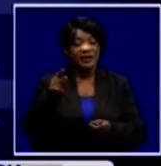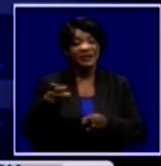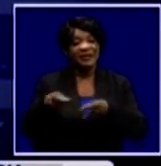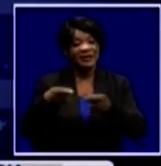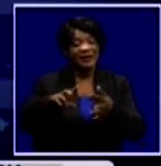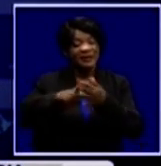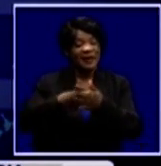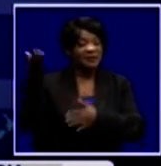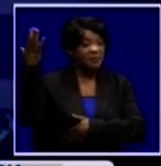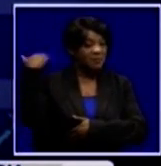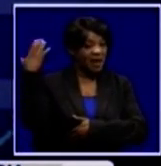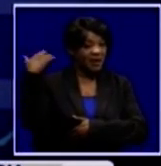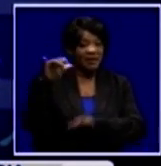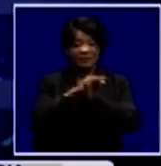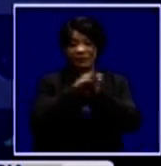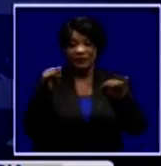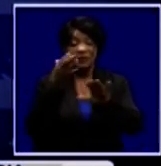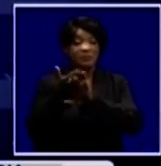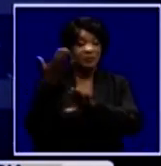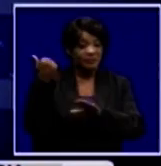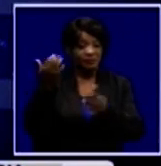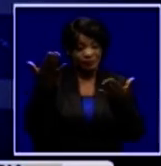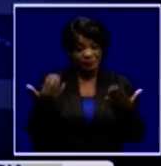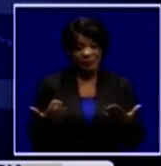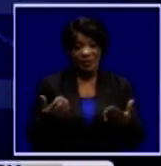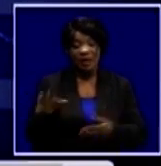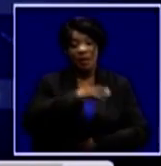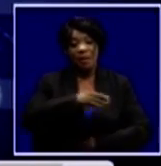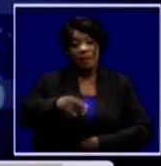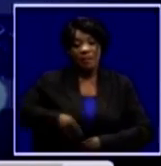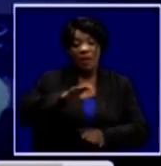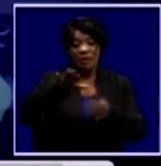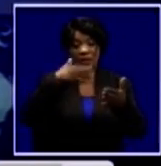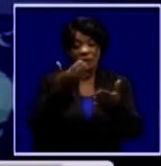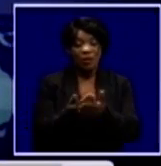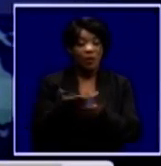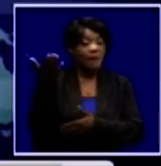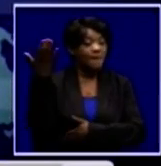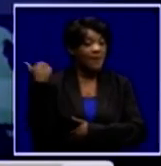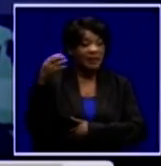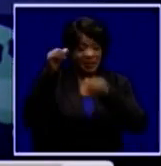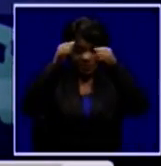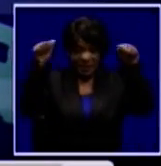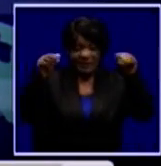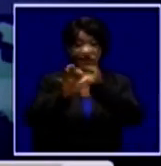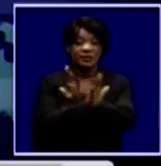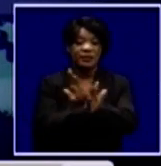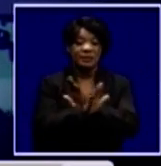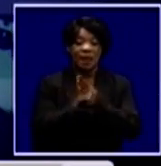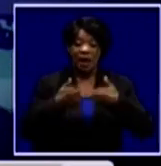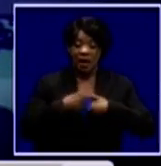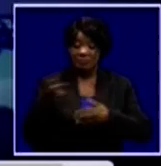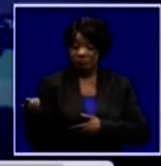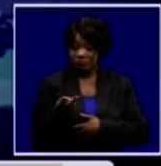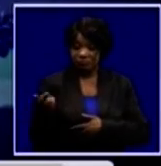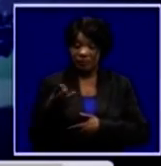Mr. Namulambe is also former Mpongwe Member of Parliament, says all past presidents of Zambia have had bilateral